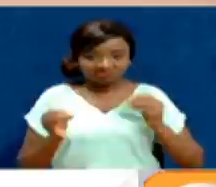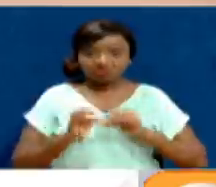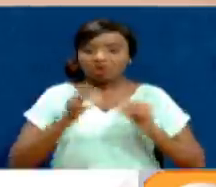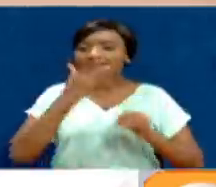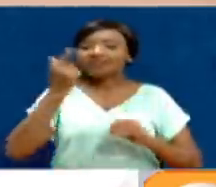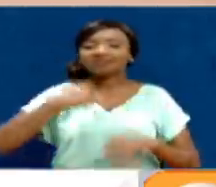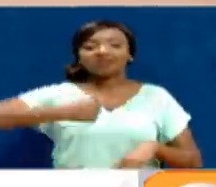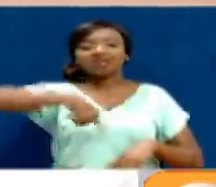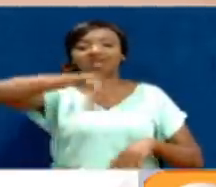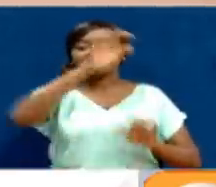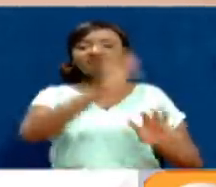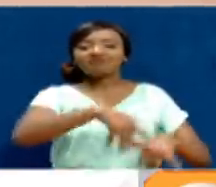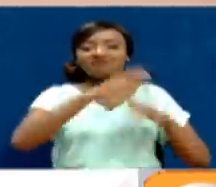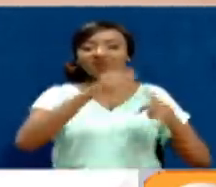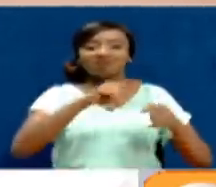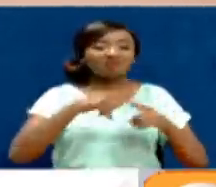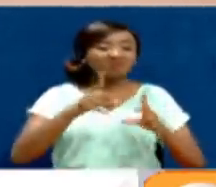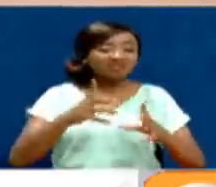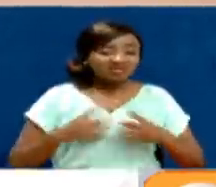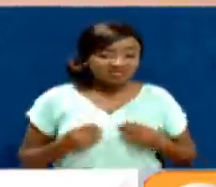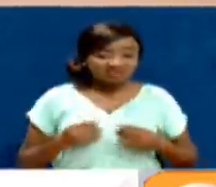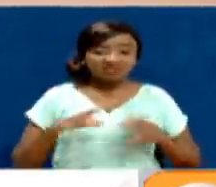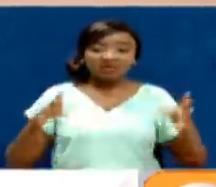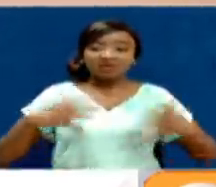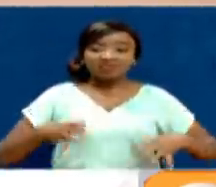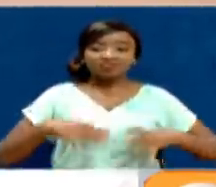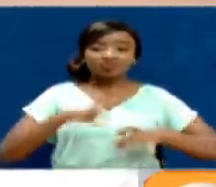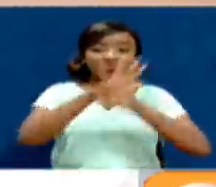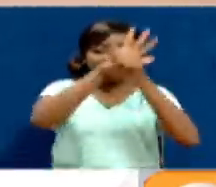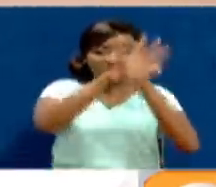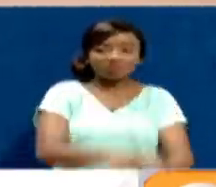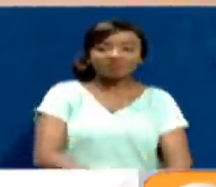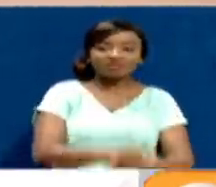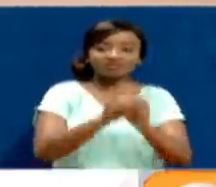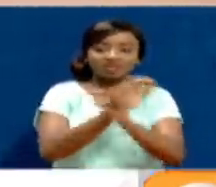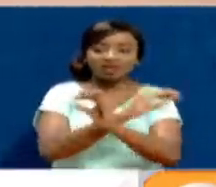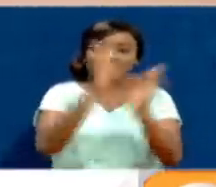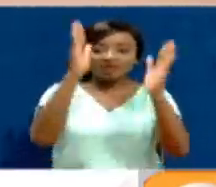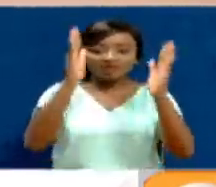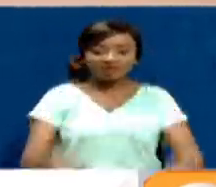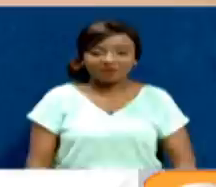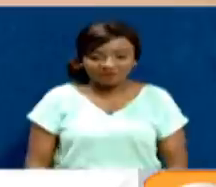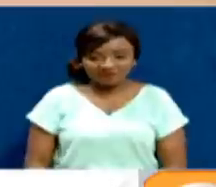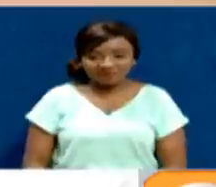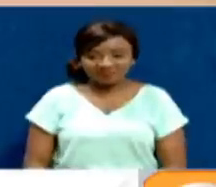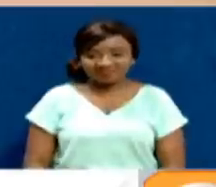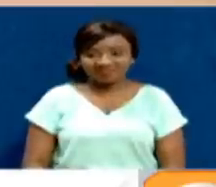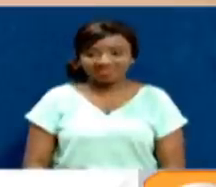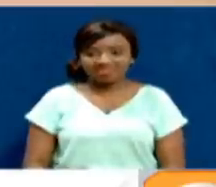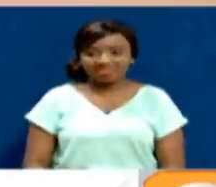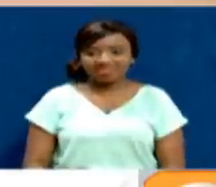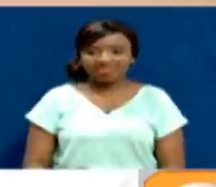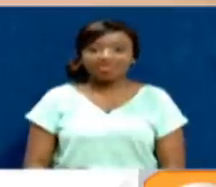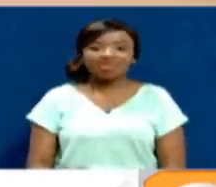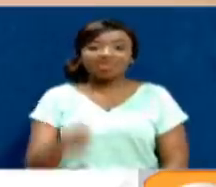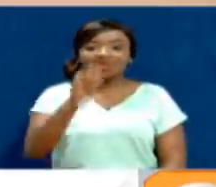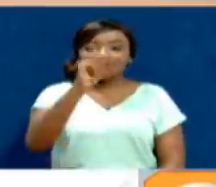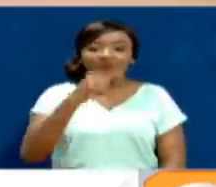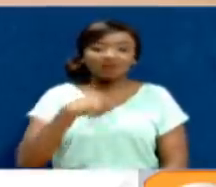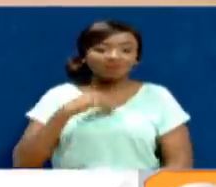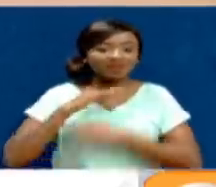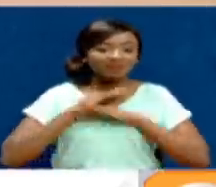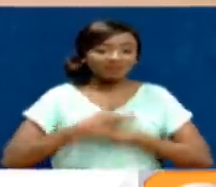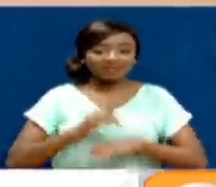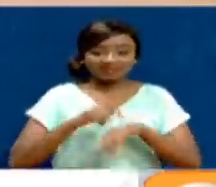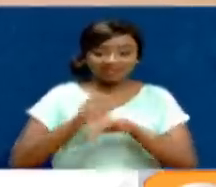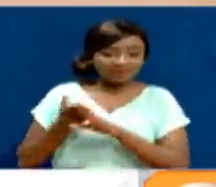nikalime, but I'll never allow wananchi kudhulumiwa. That one, never. Sawa, Governor. I want to take a break. When I come back, I